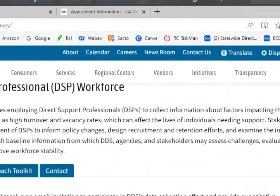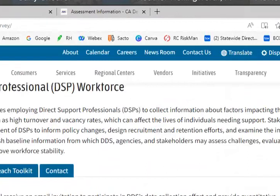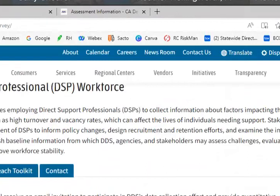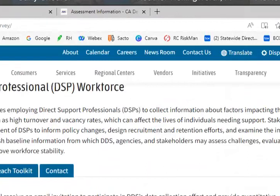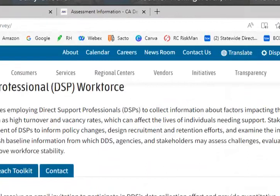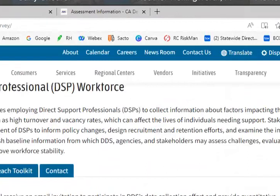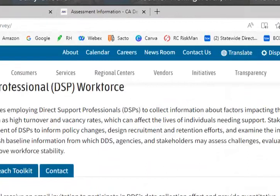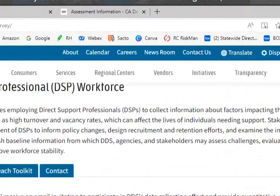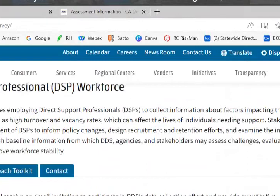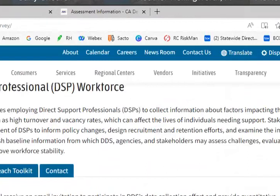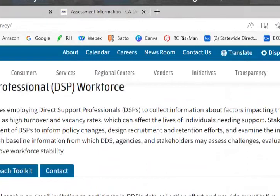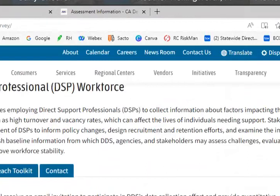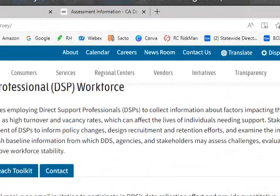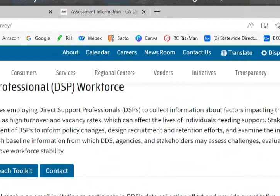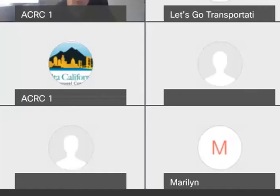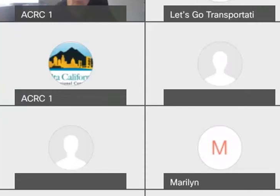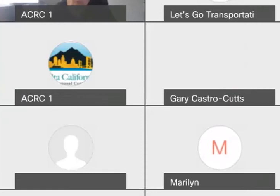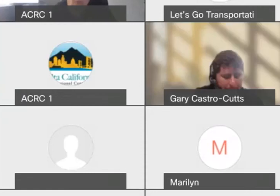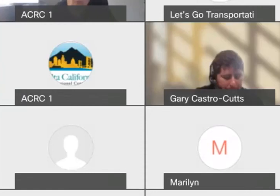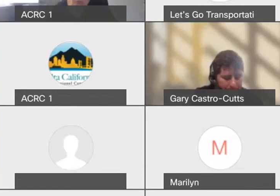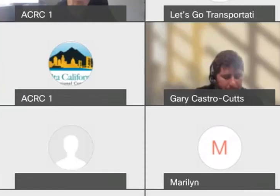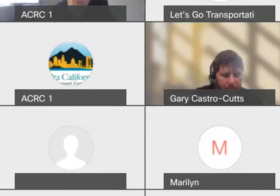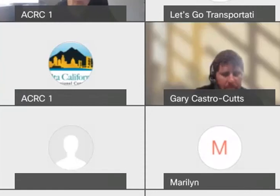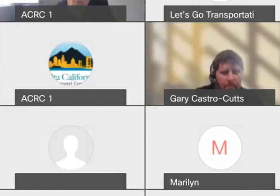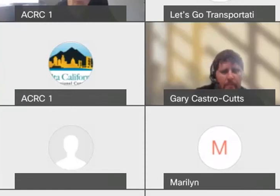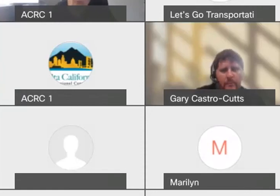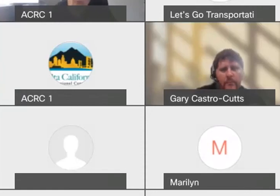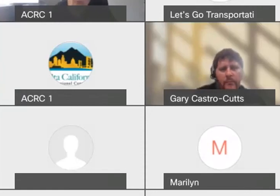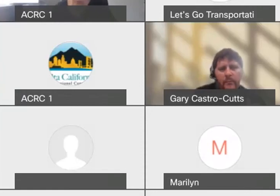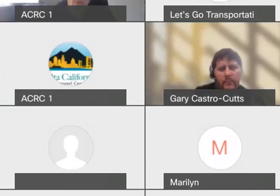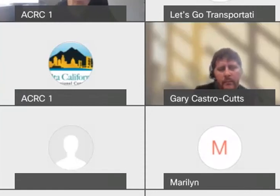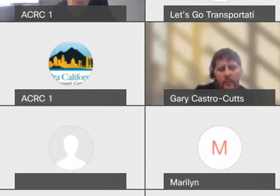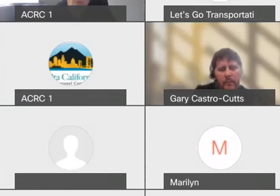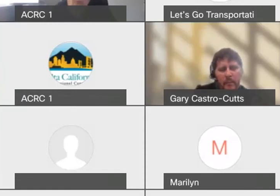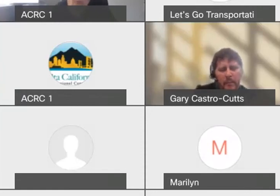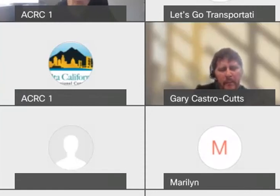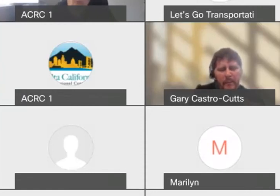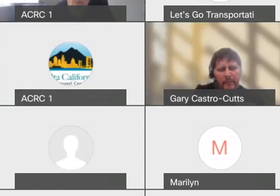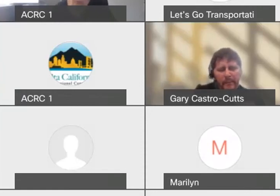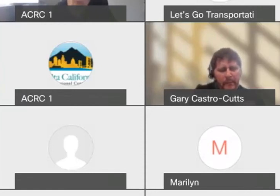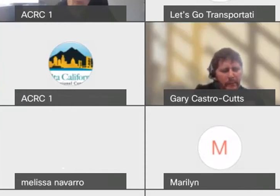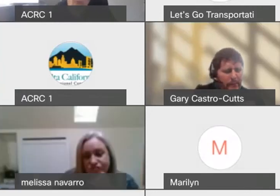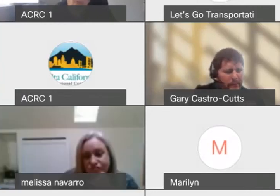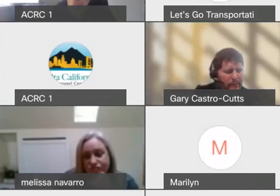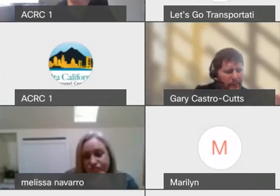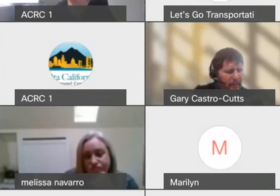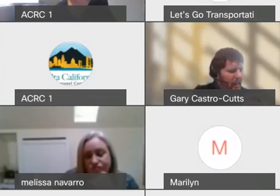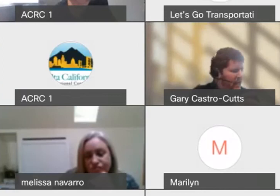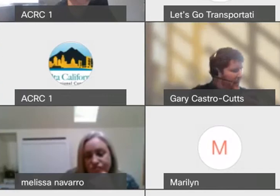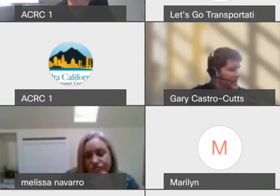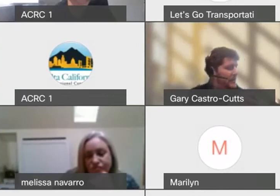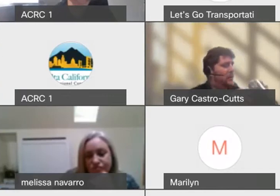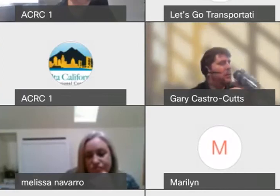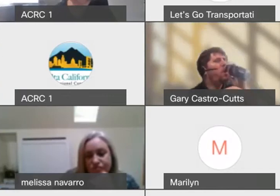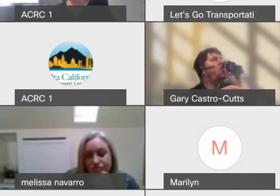fill out. But just like anything else, if it's something that leads to, you know, enhanced funds related